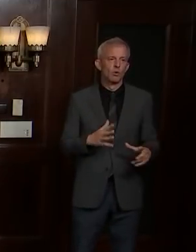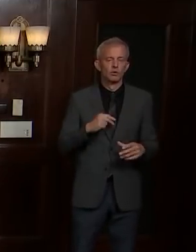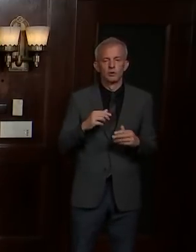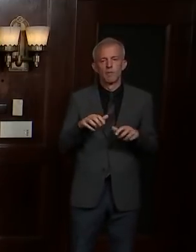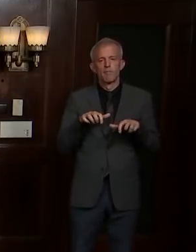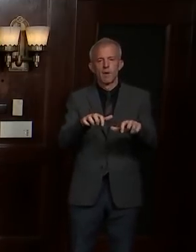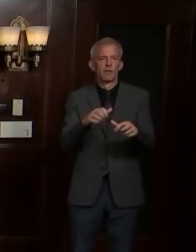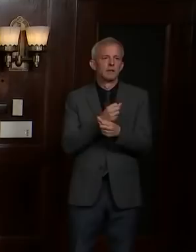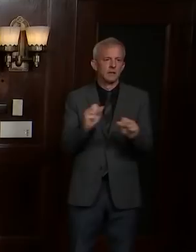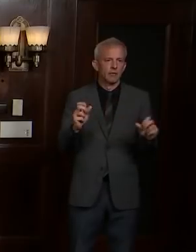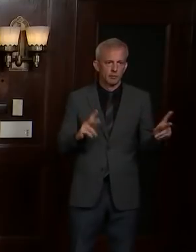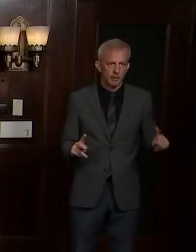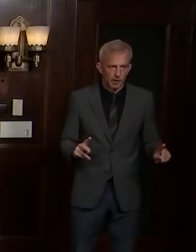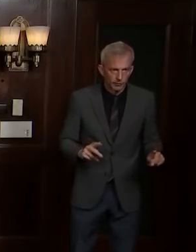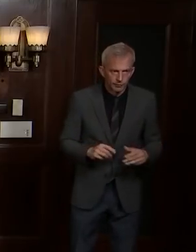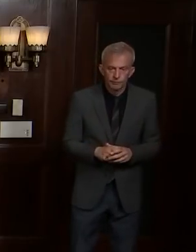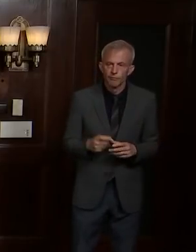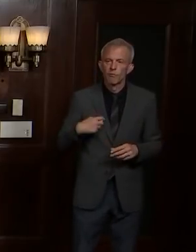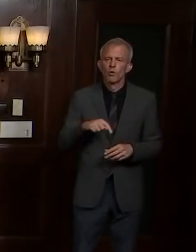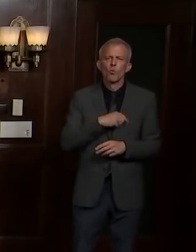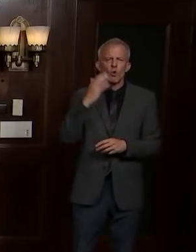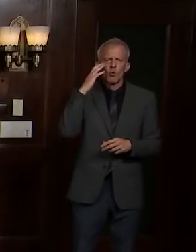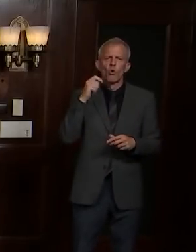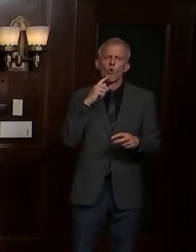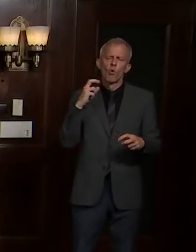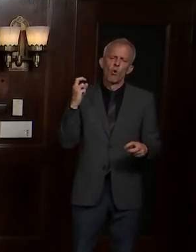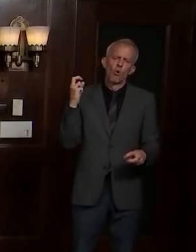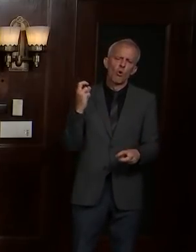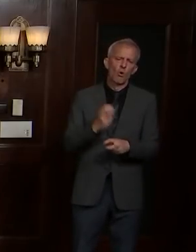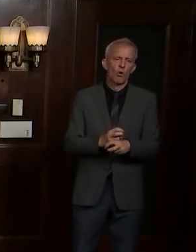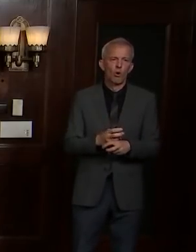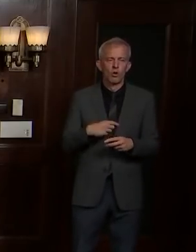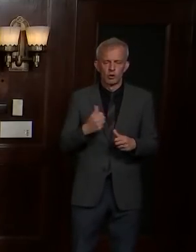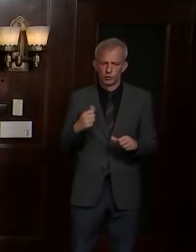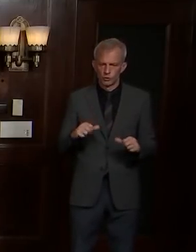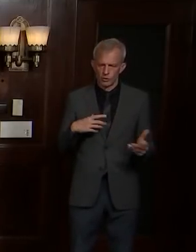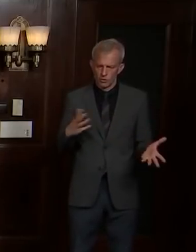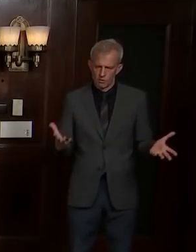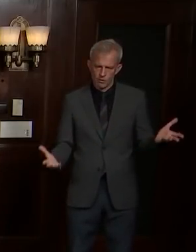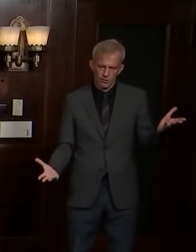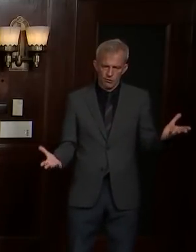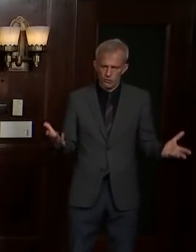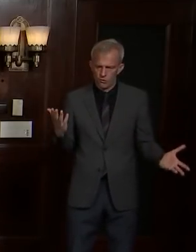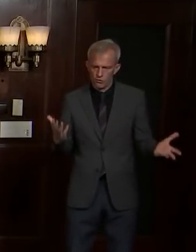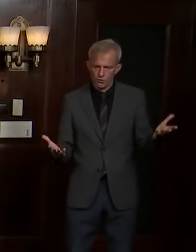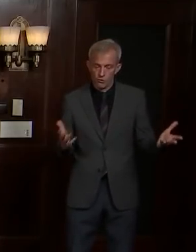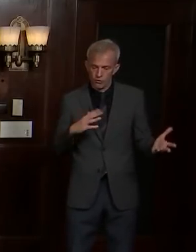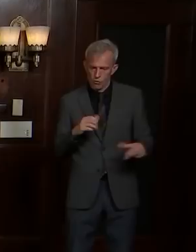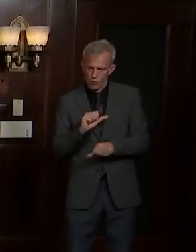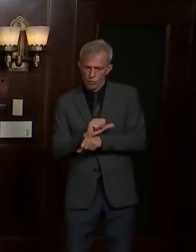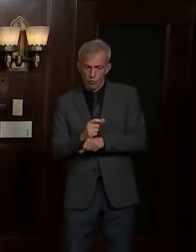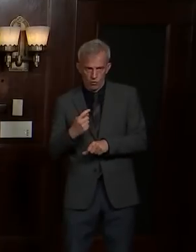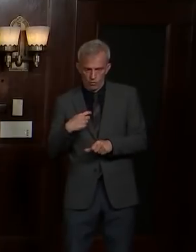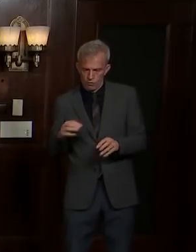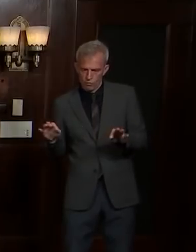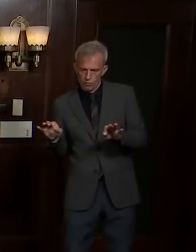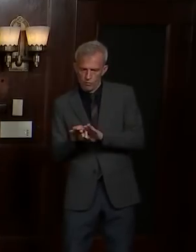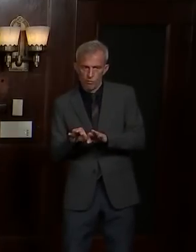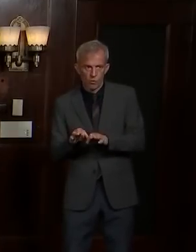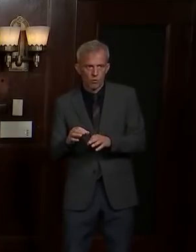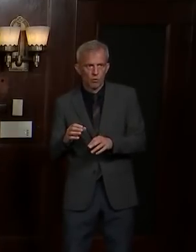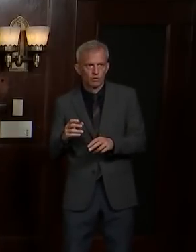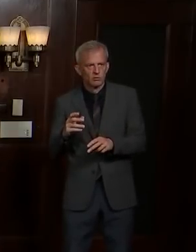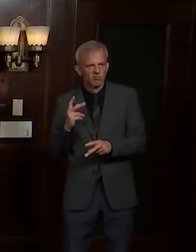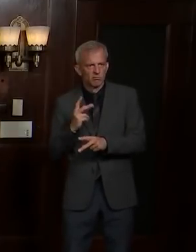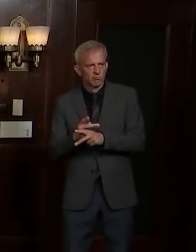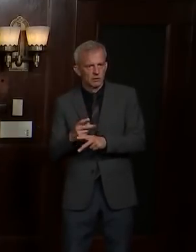safety folks. We know how hard it is to try to balance the work that you're doing that keeps the rest of us able